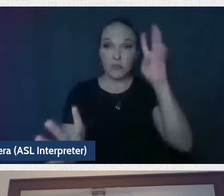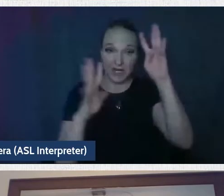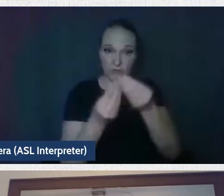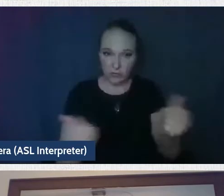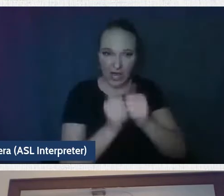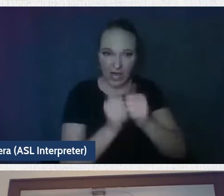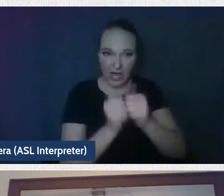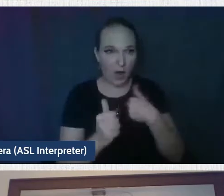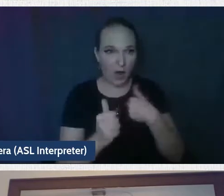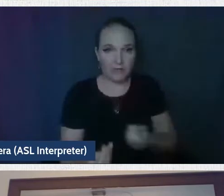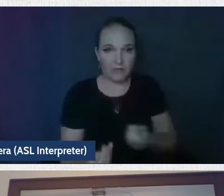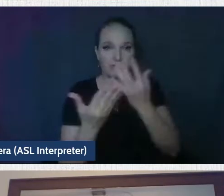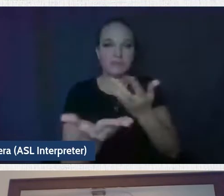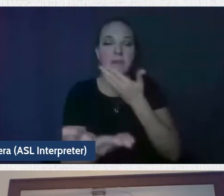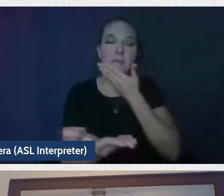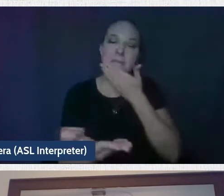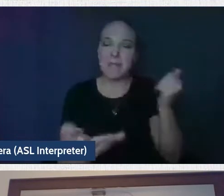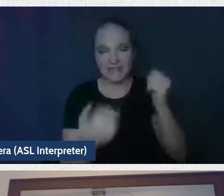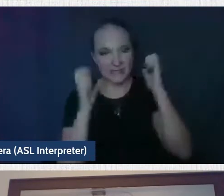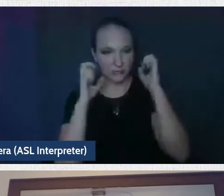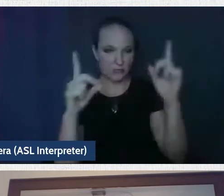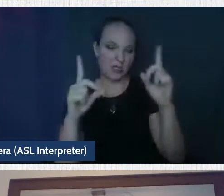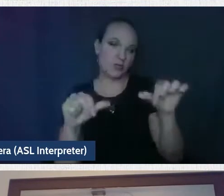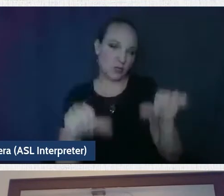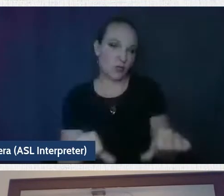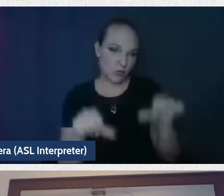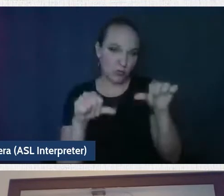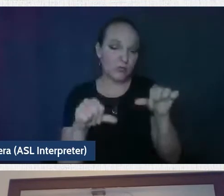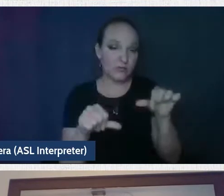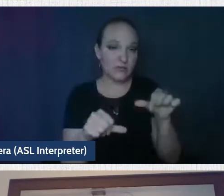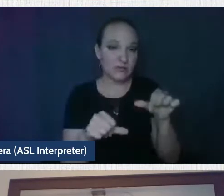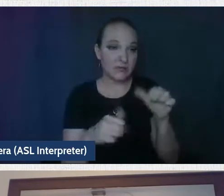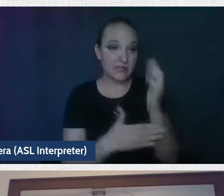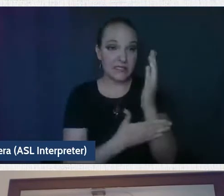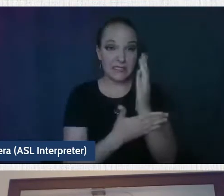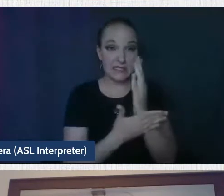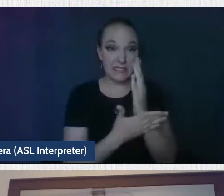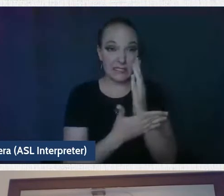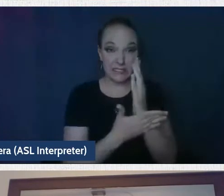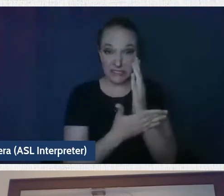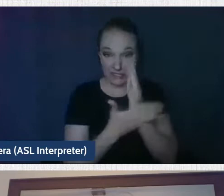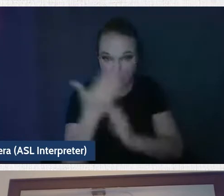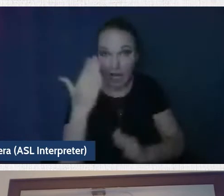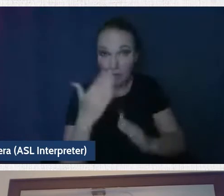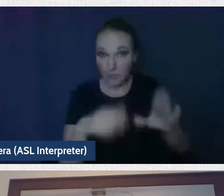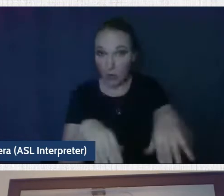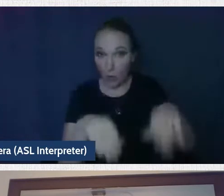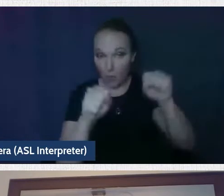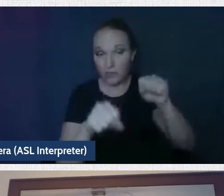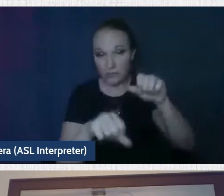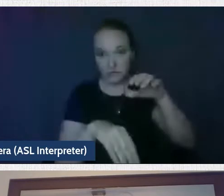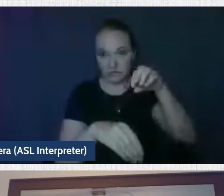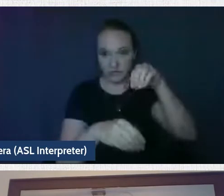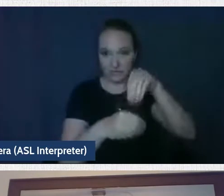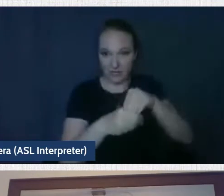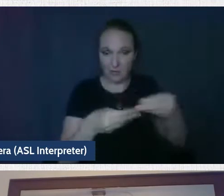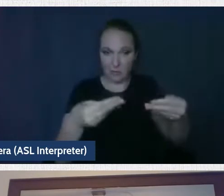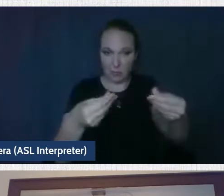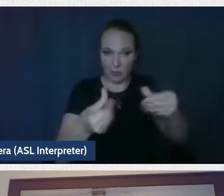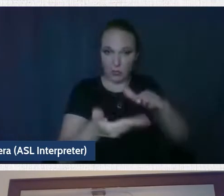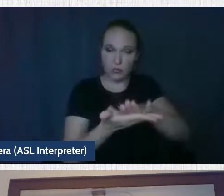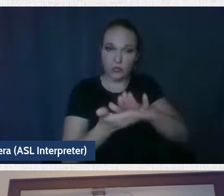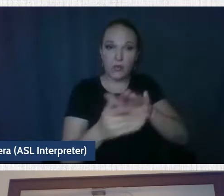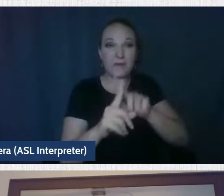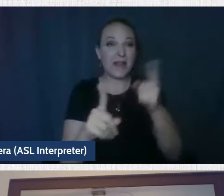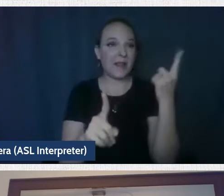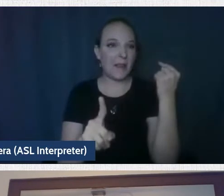to deliver the best education we could. Some experiences we even held on campus. So, but knowing how hard that was last